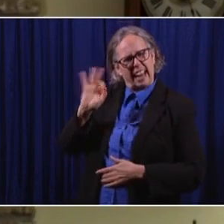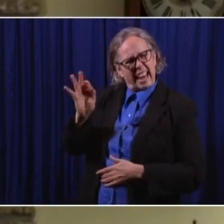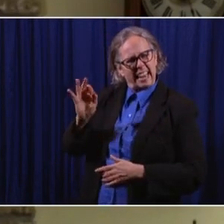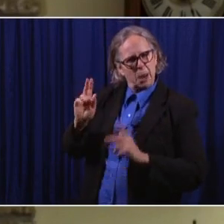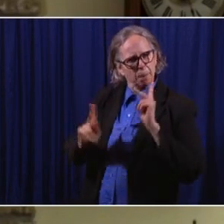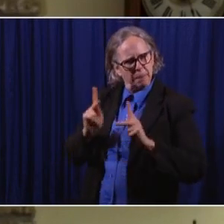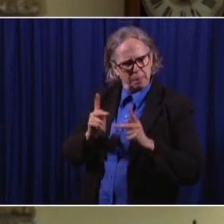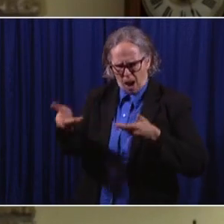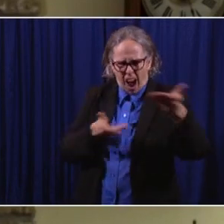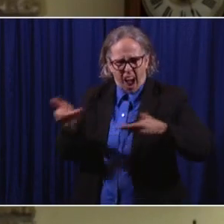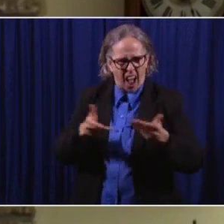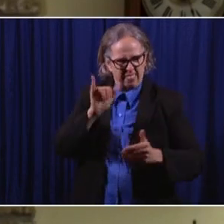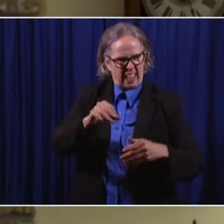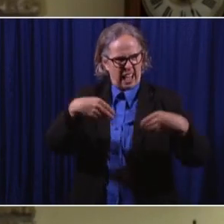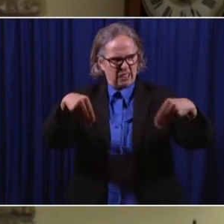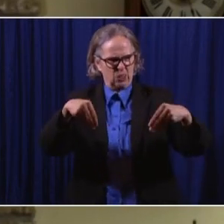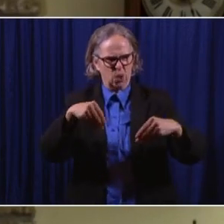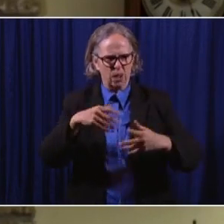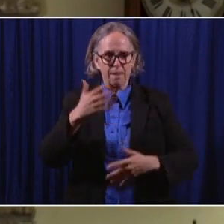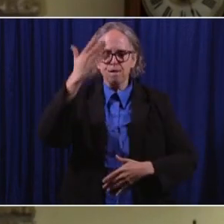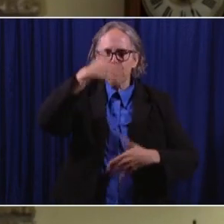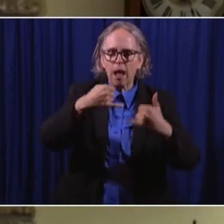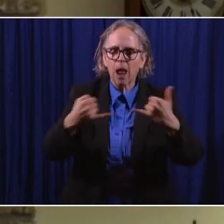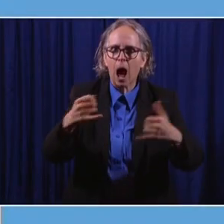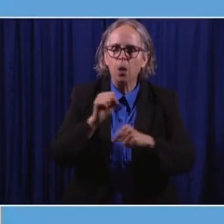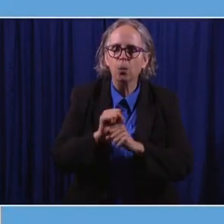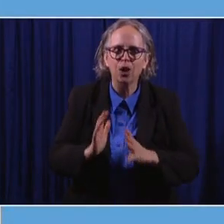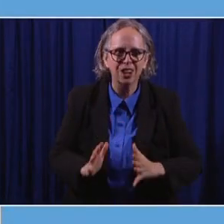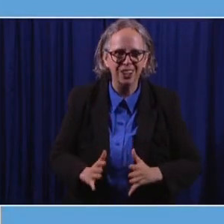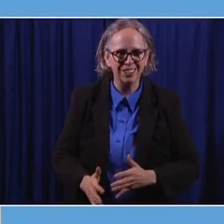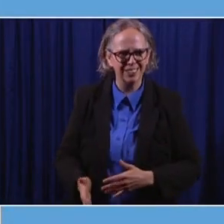line, and we thank them for their service. Let's take a look.